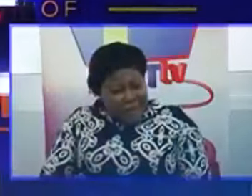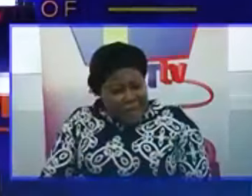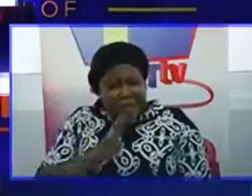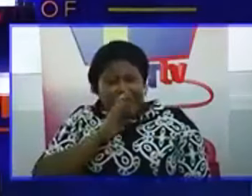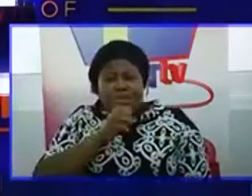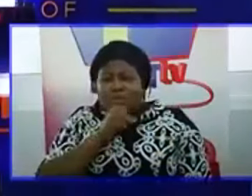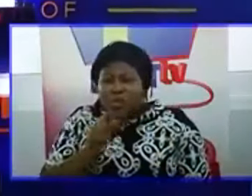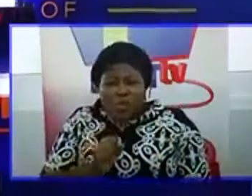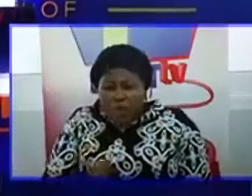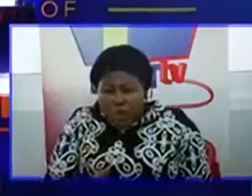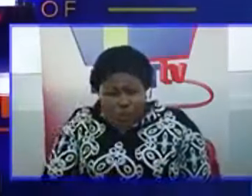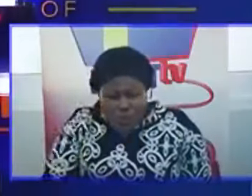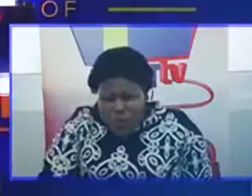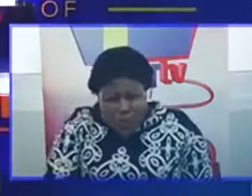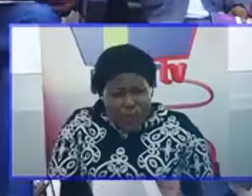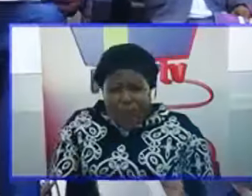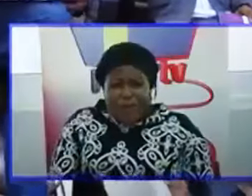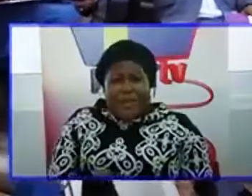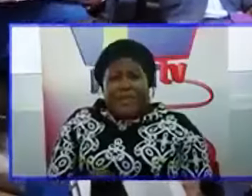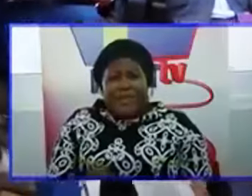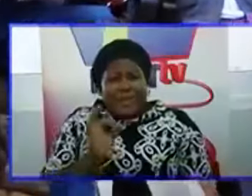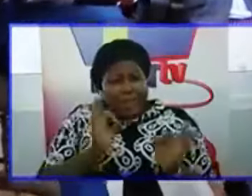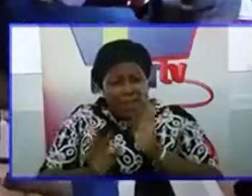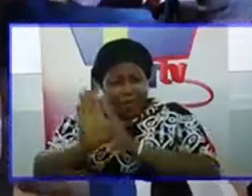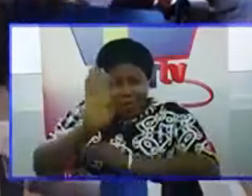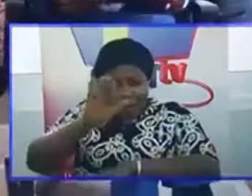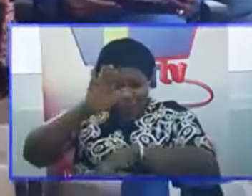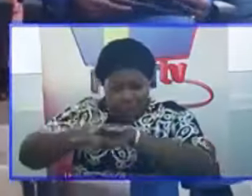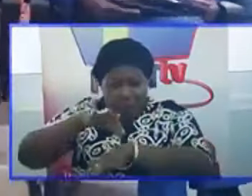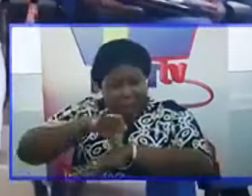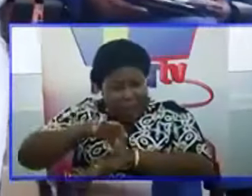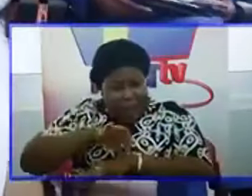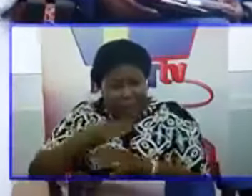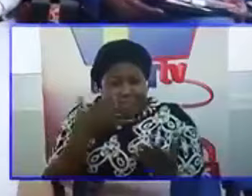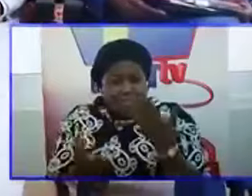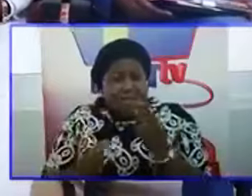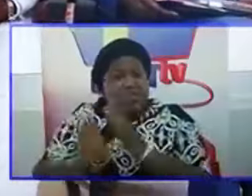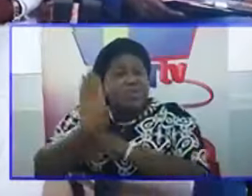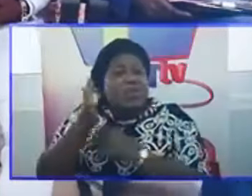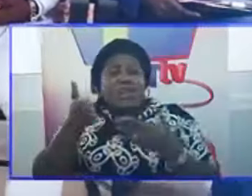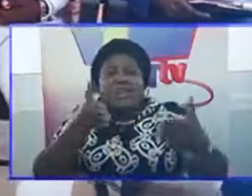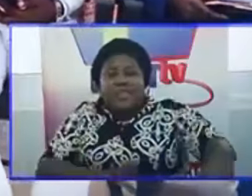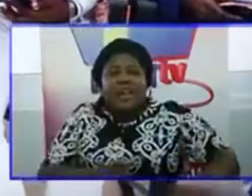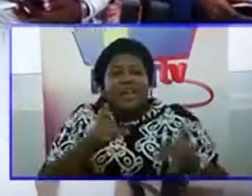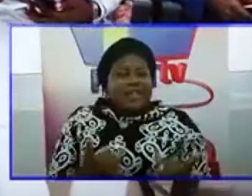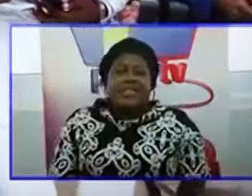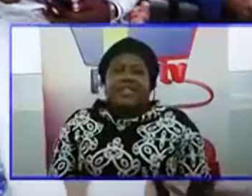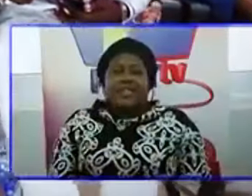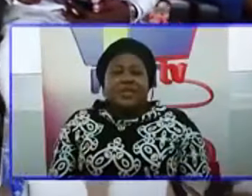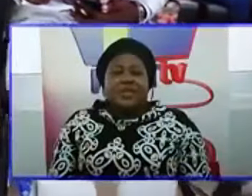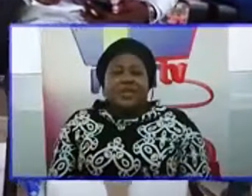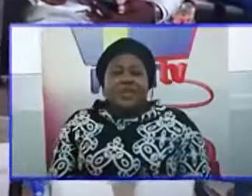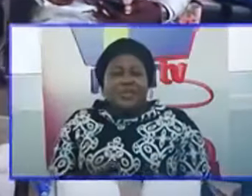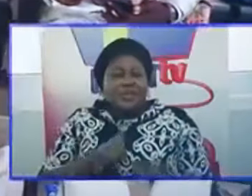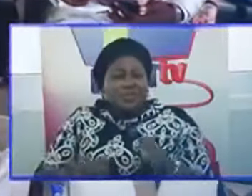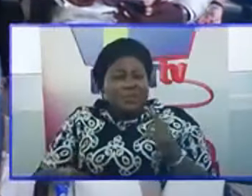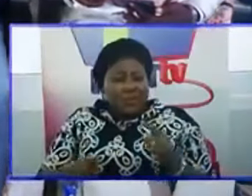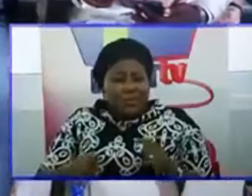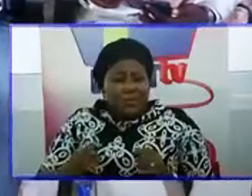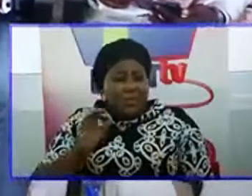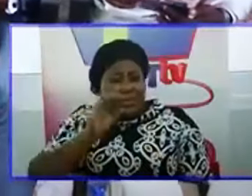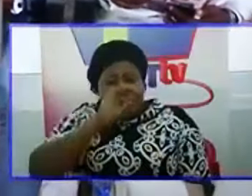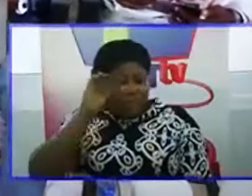have died if he were here. But where he lives, the sun and the moon do not supervise